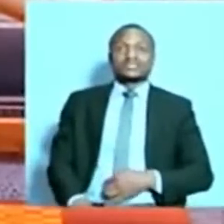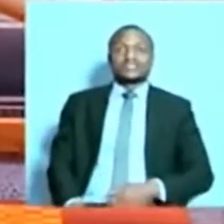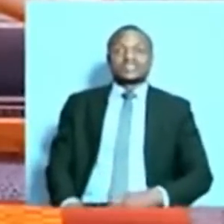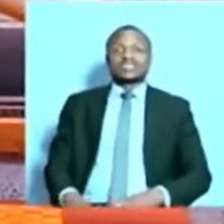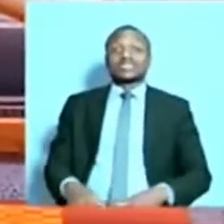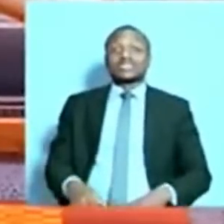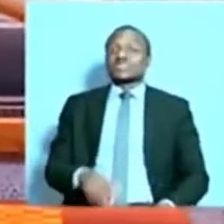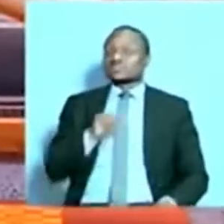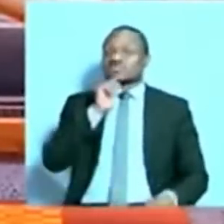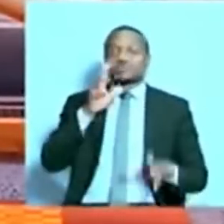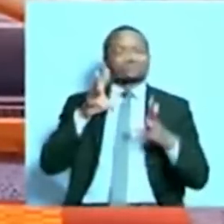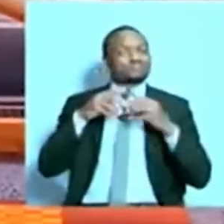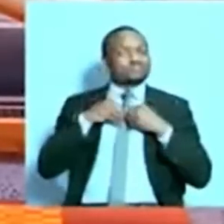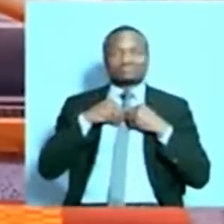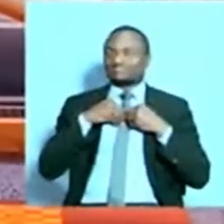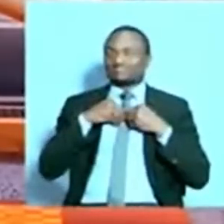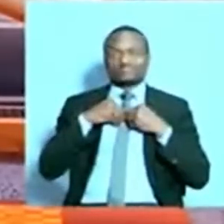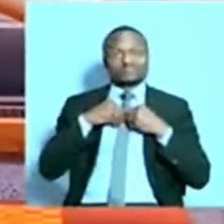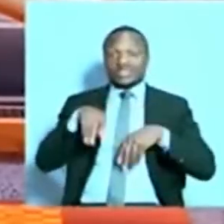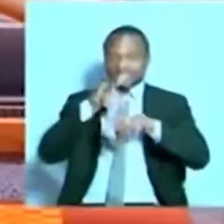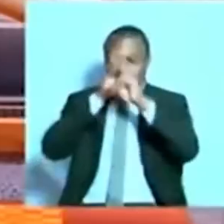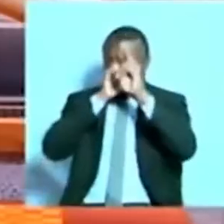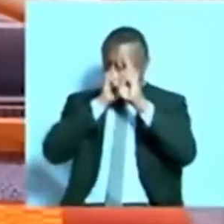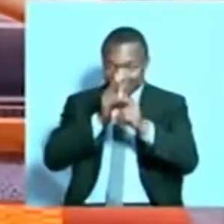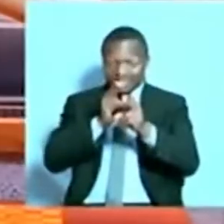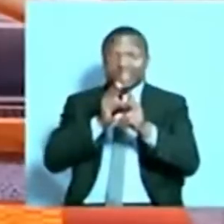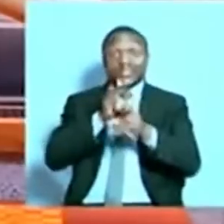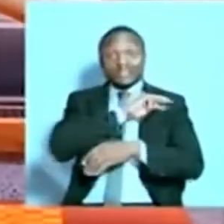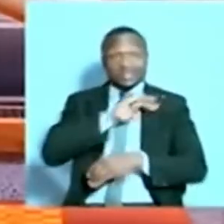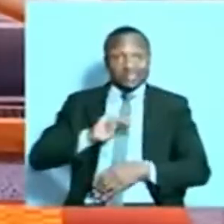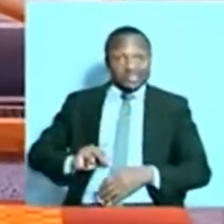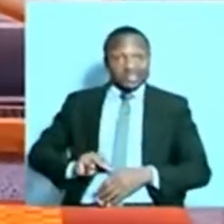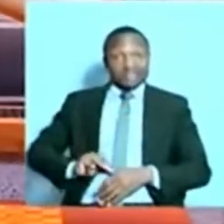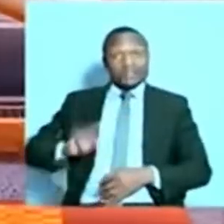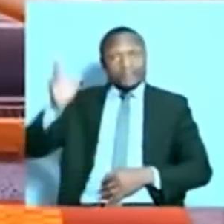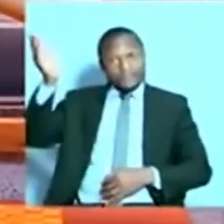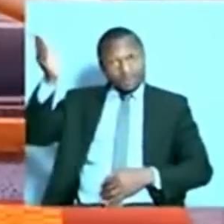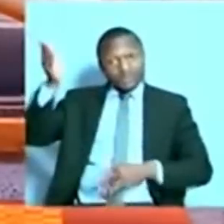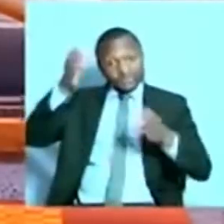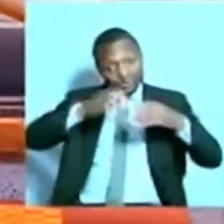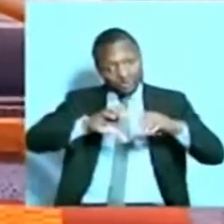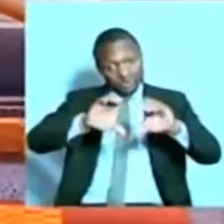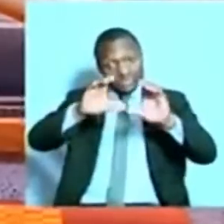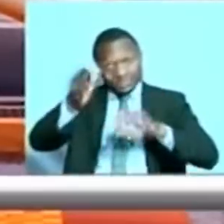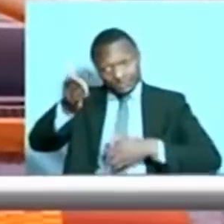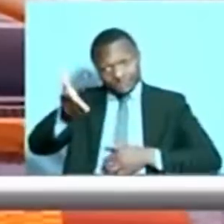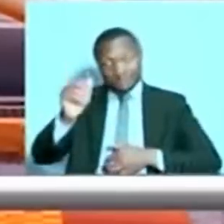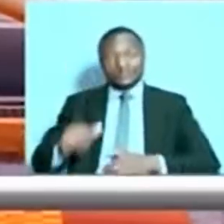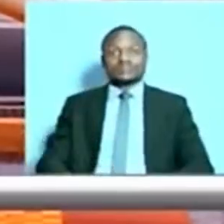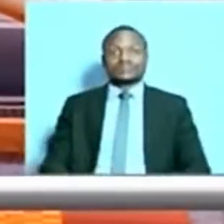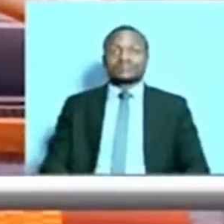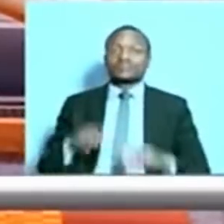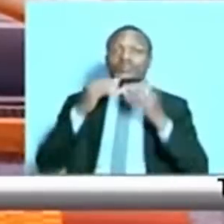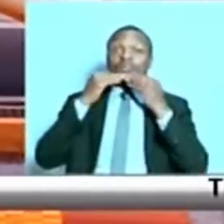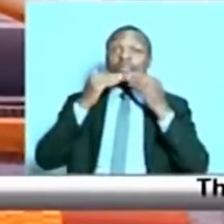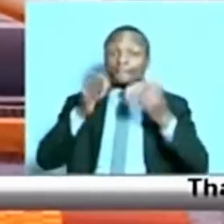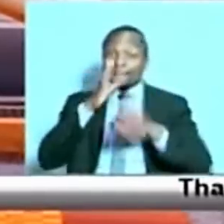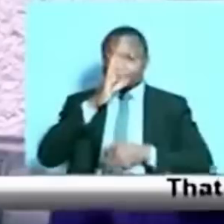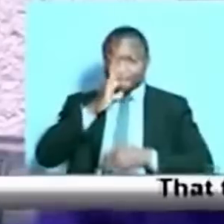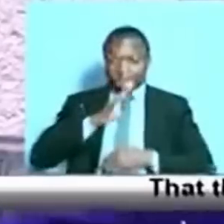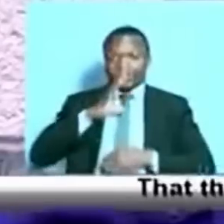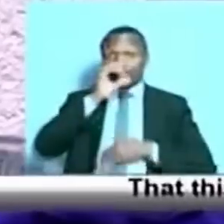Not admissible at all. The Honorable Member who was on the floor, please continue. Thank you, Madam